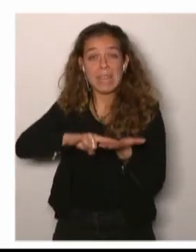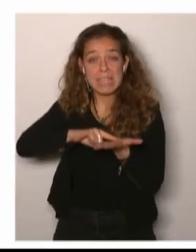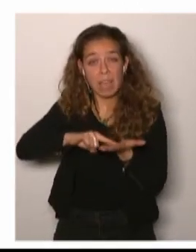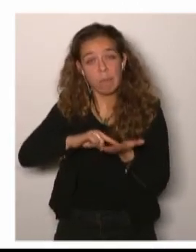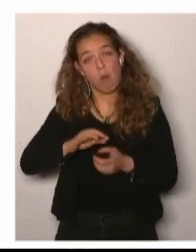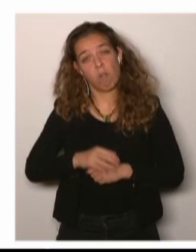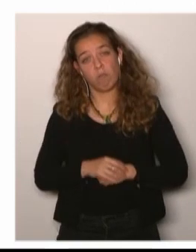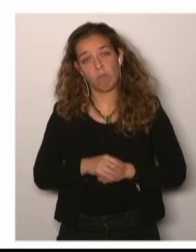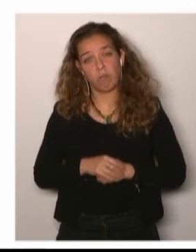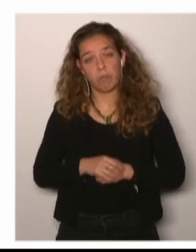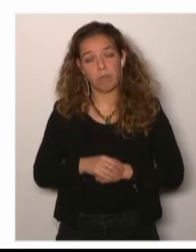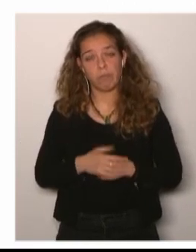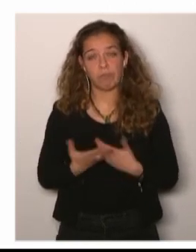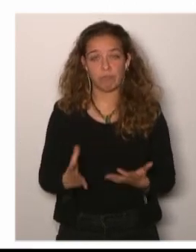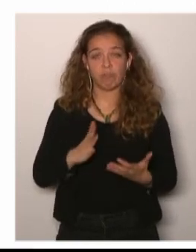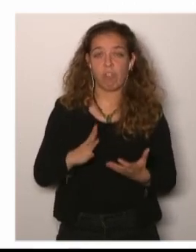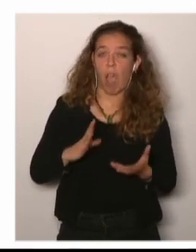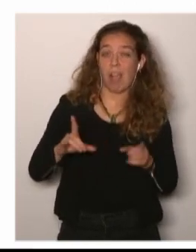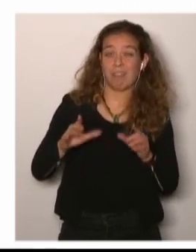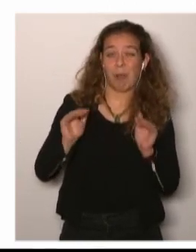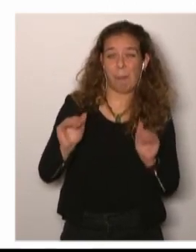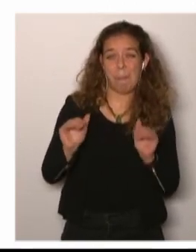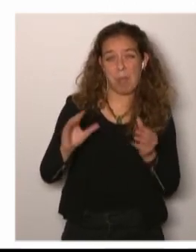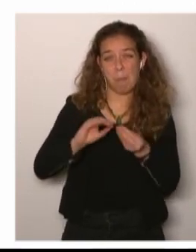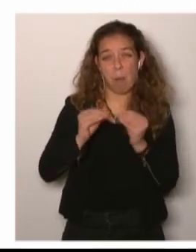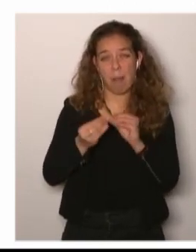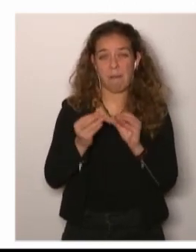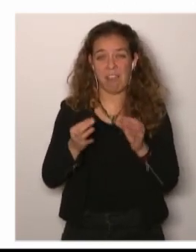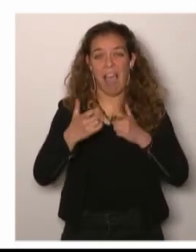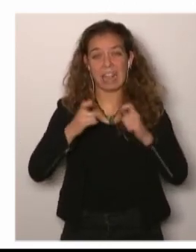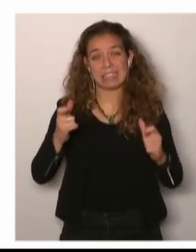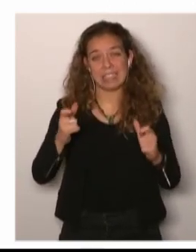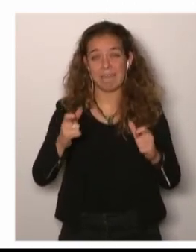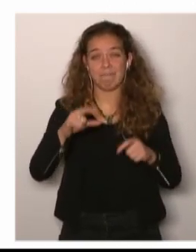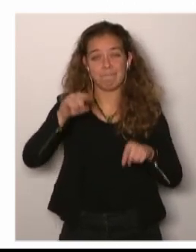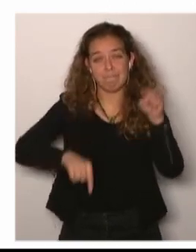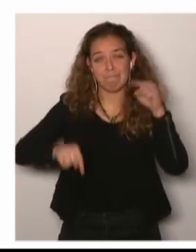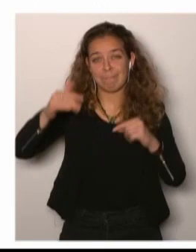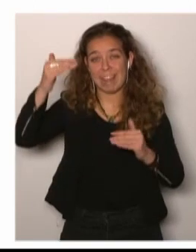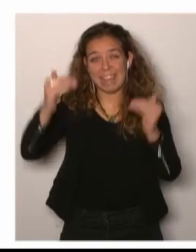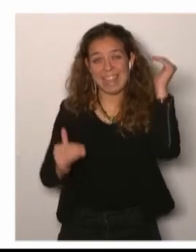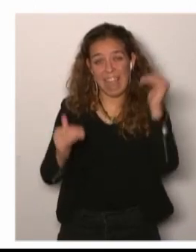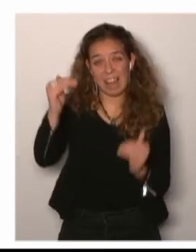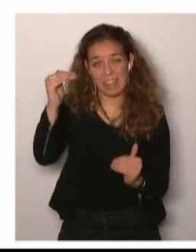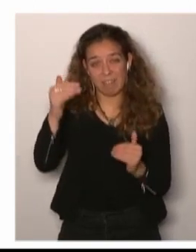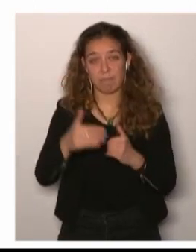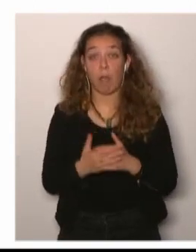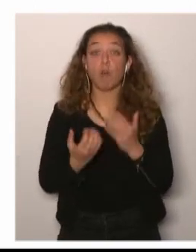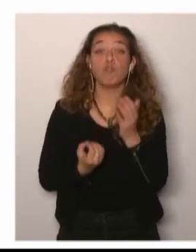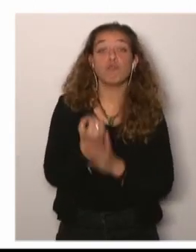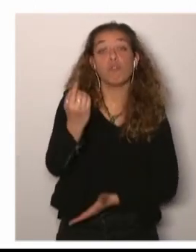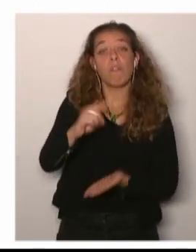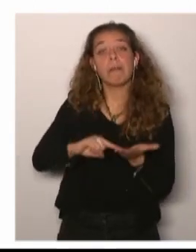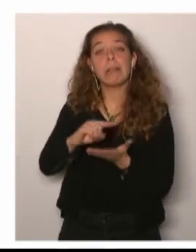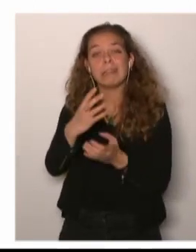inequality of access. So it's not satisfactory that we're just producing new medicines, but we're not looking at how these